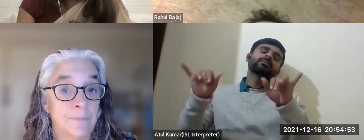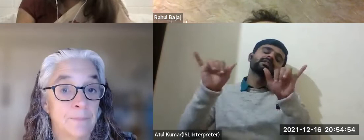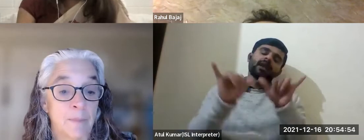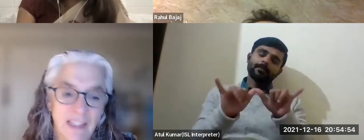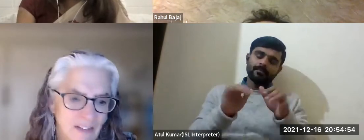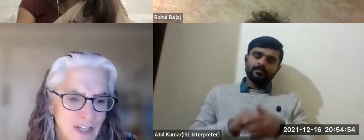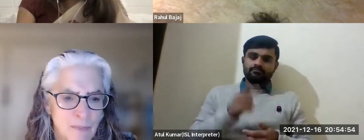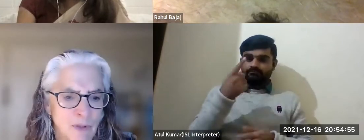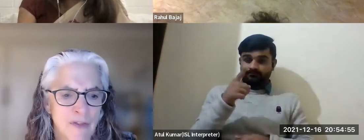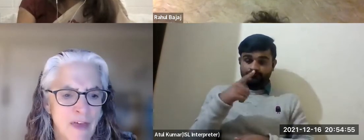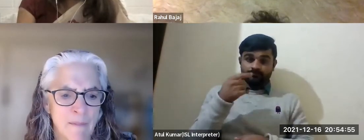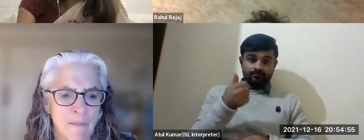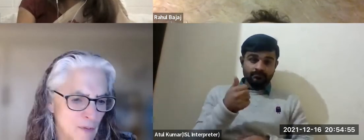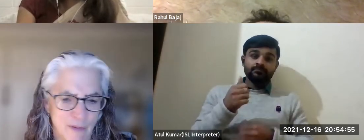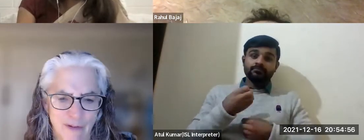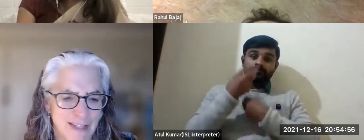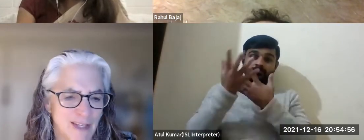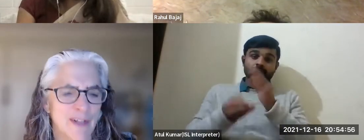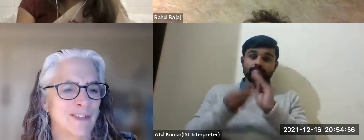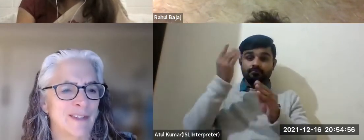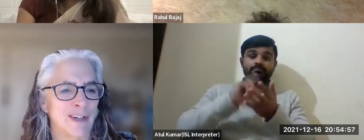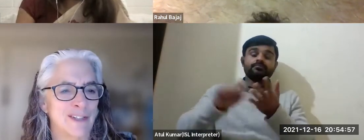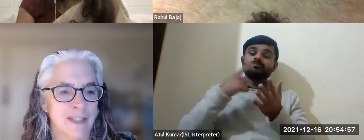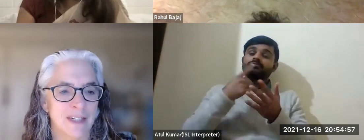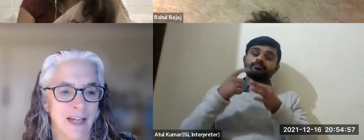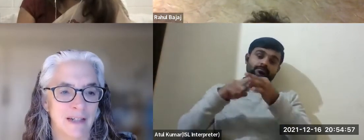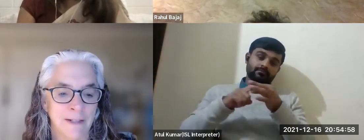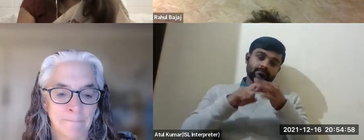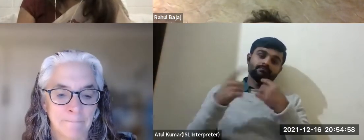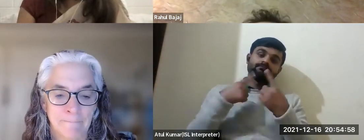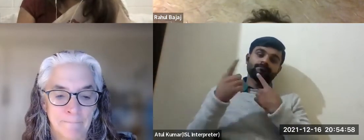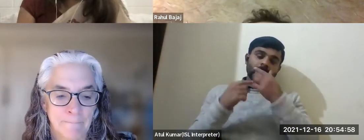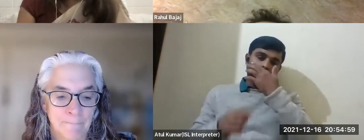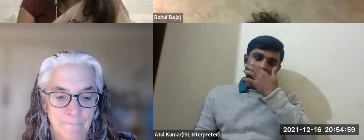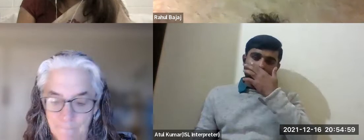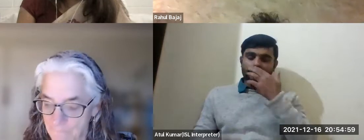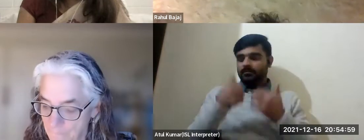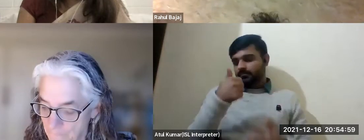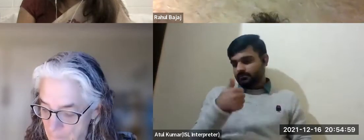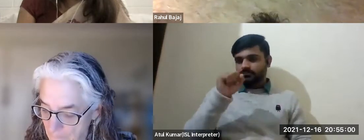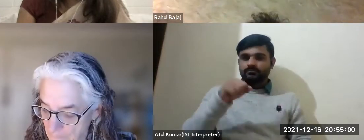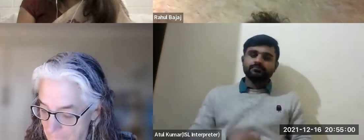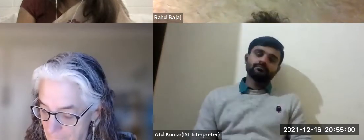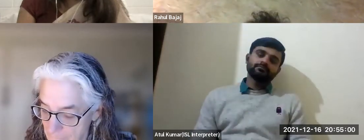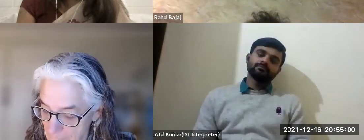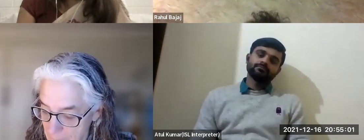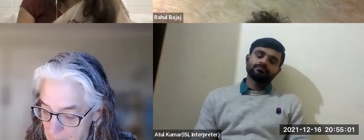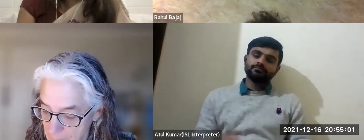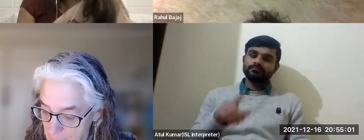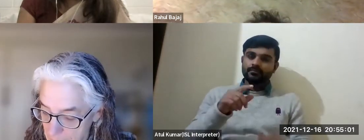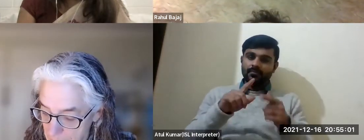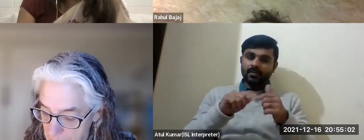Right. But I'd love to explore that more with whoever asked the question. I'm very interested in that. Sure. Ayushmita